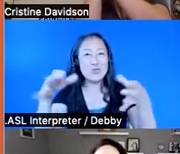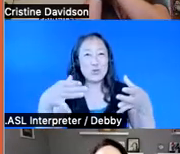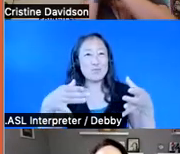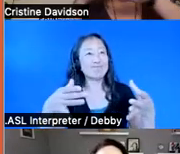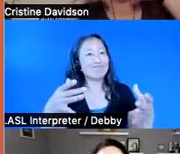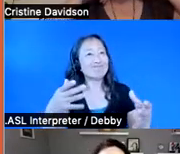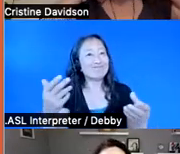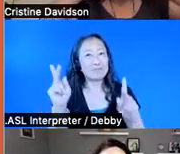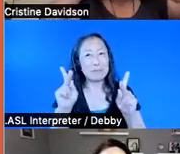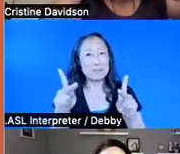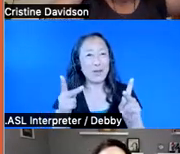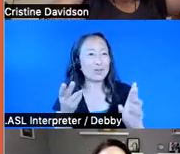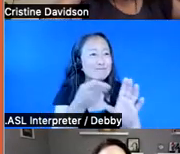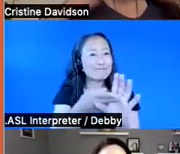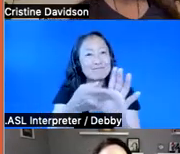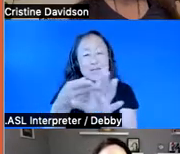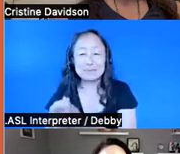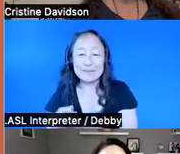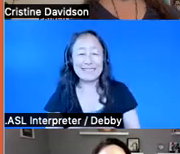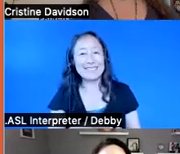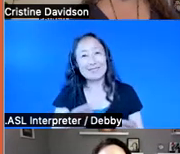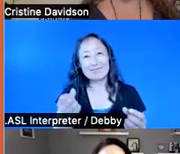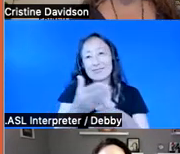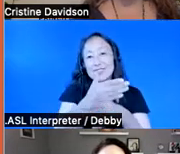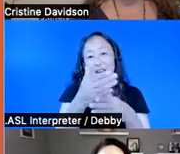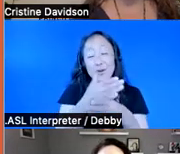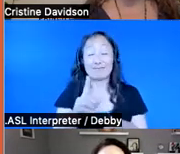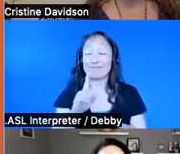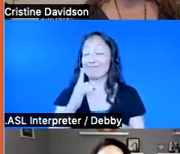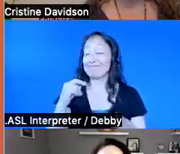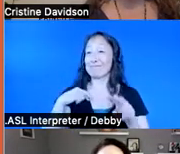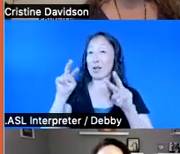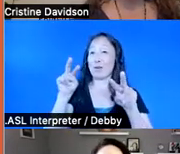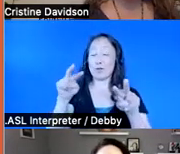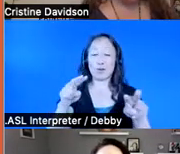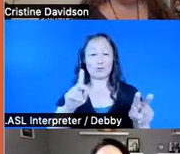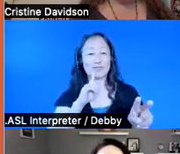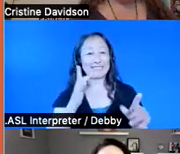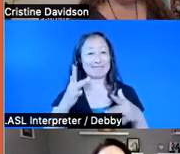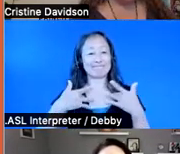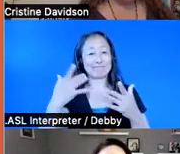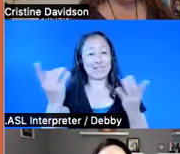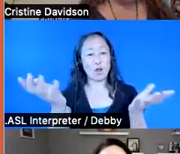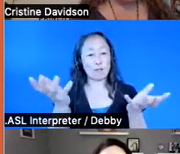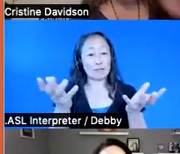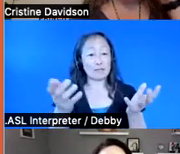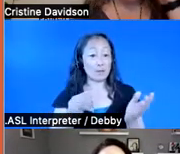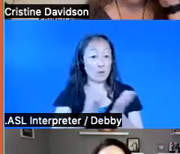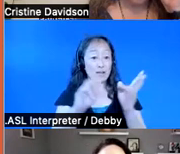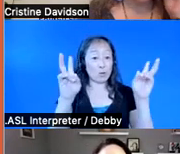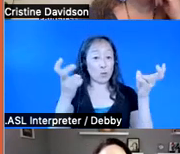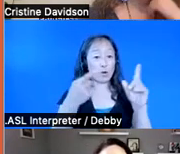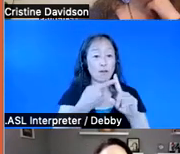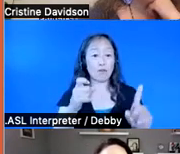excited for a lively conversation. And just to start, this is a quote from Tanikia Williams